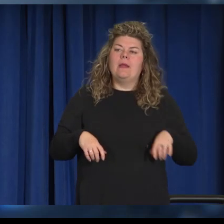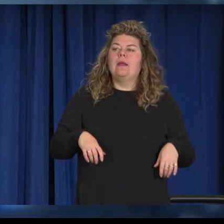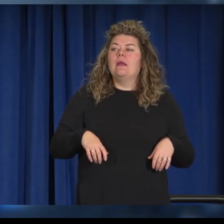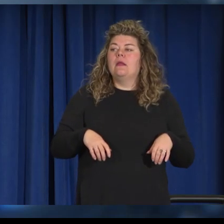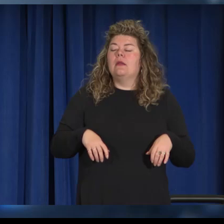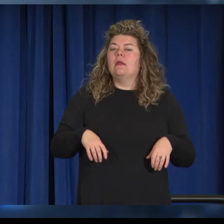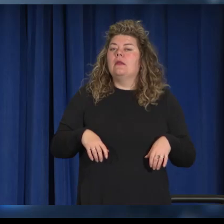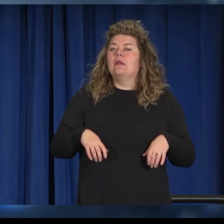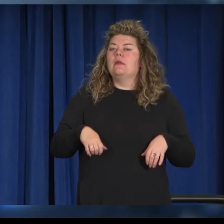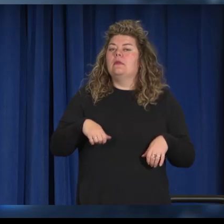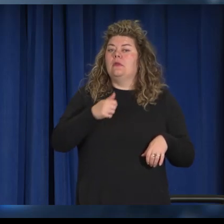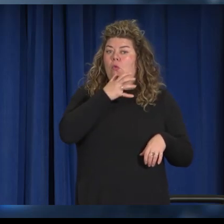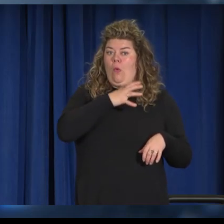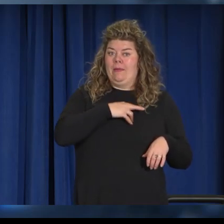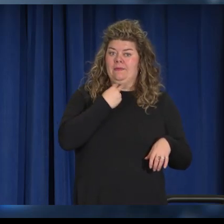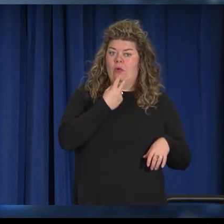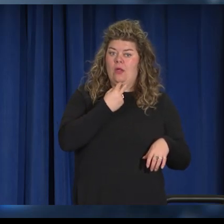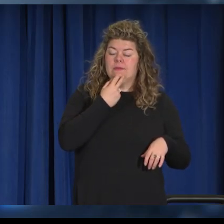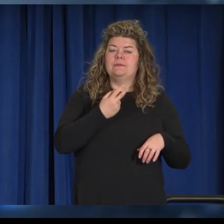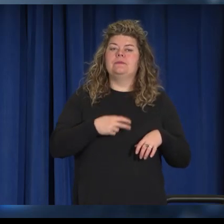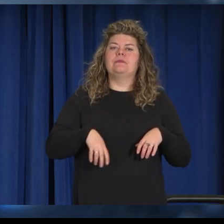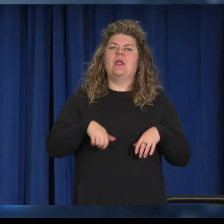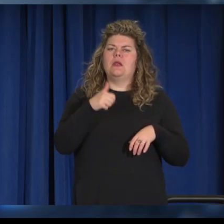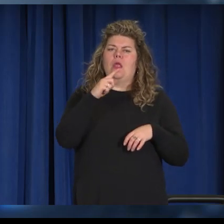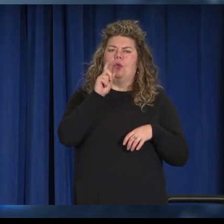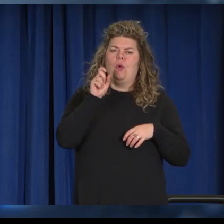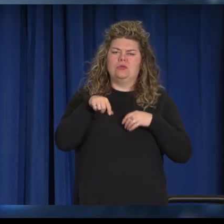I was wondering if you've